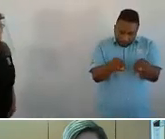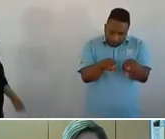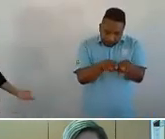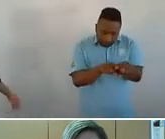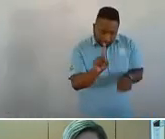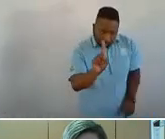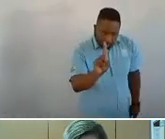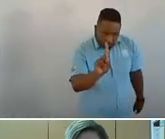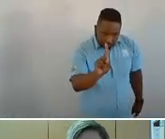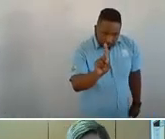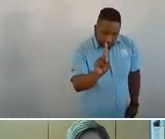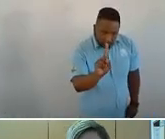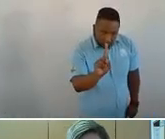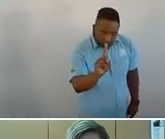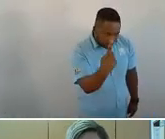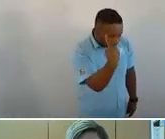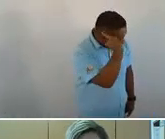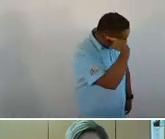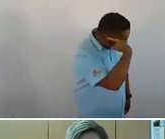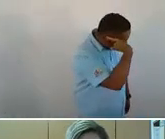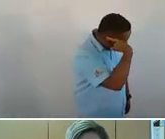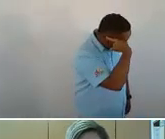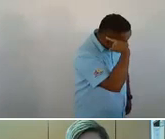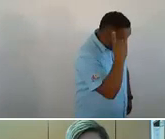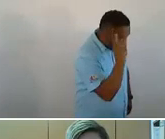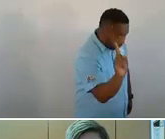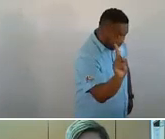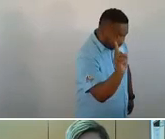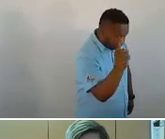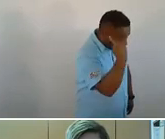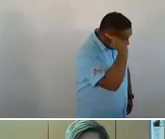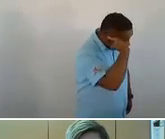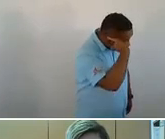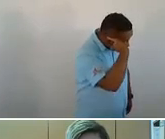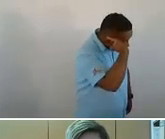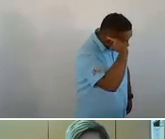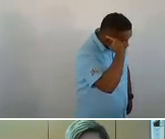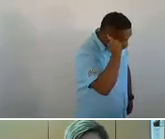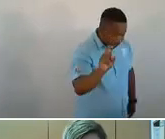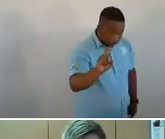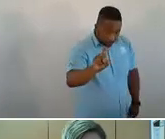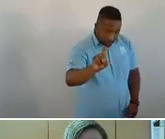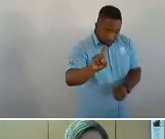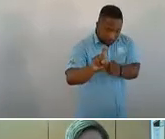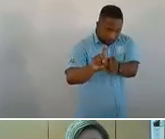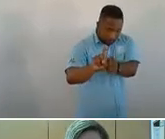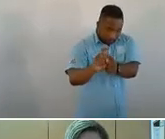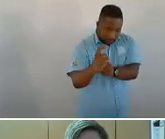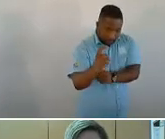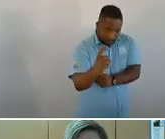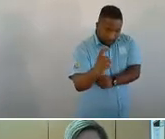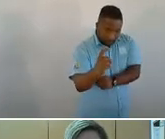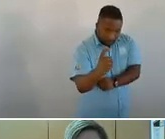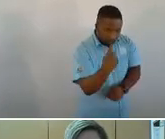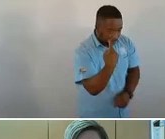the difference. Okay, so there's the secretary sign, which is a straight finger,